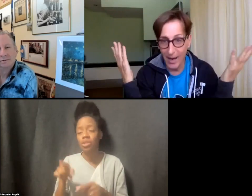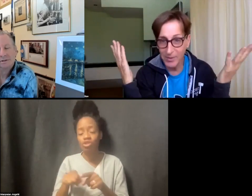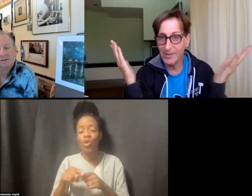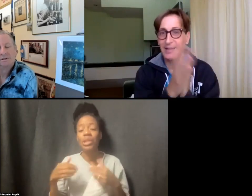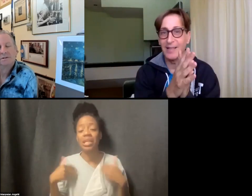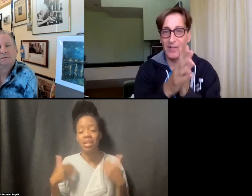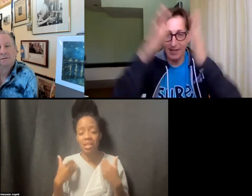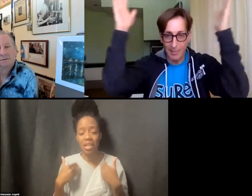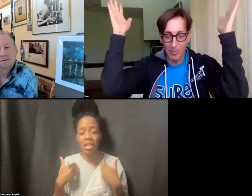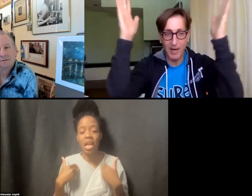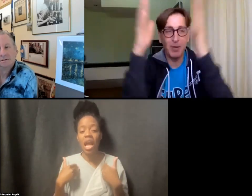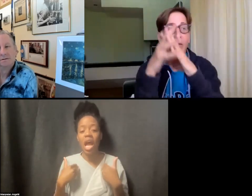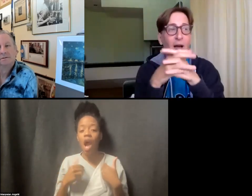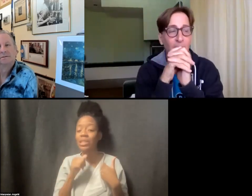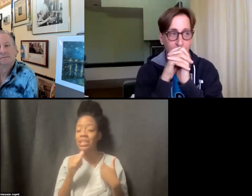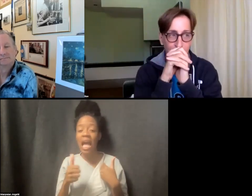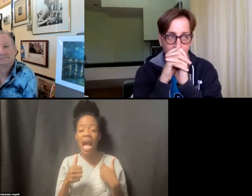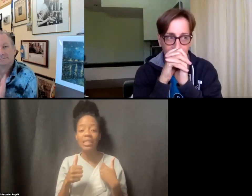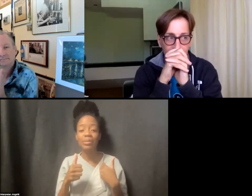not out, now that it's Happy Pride Month.